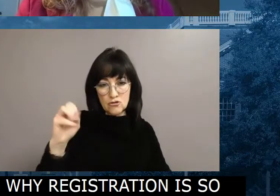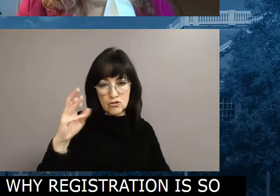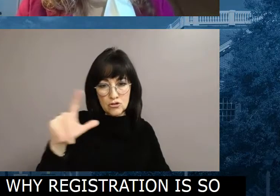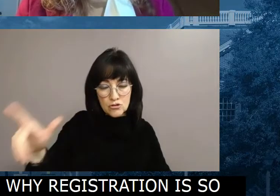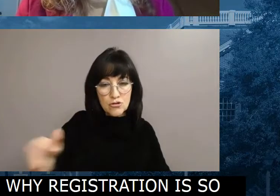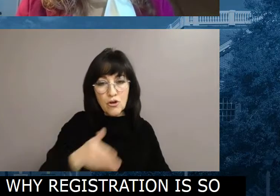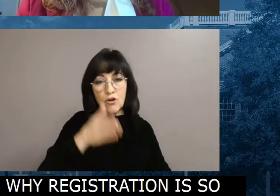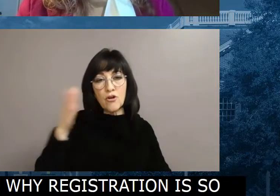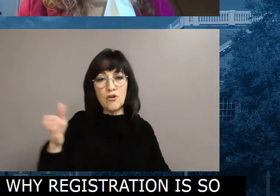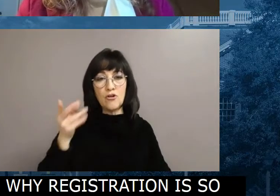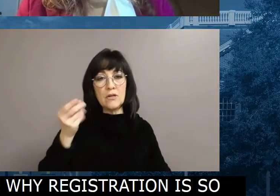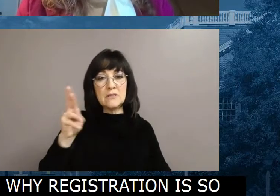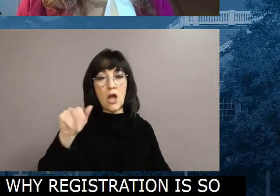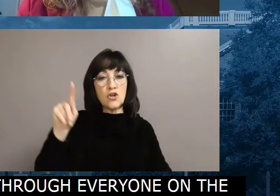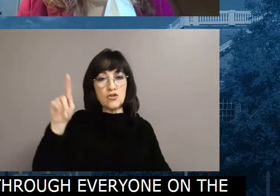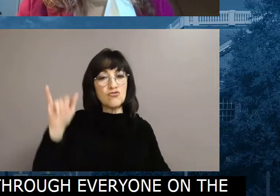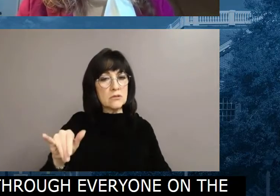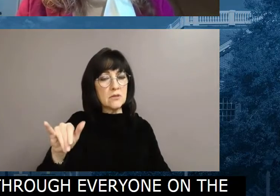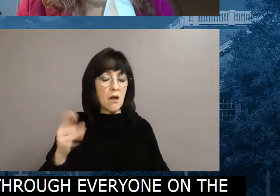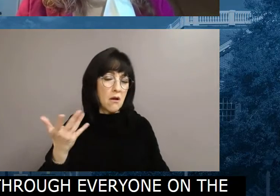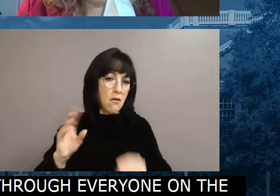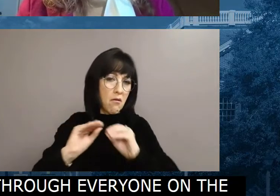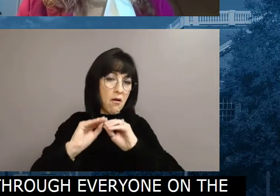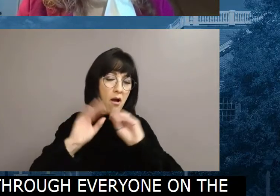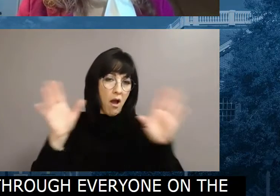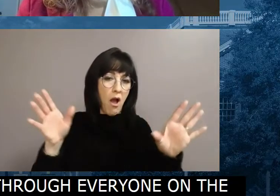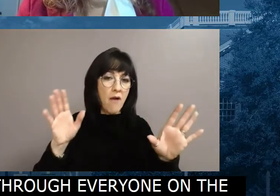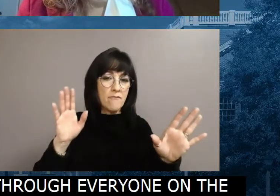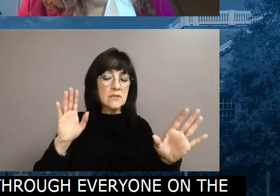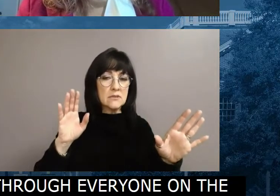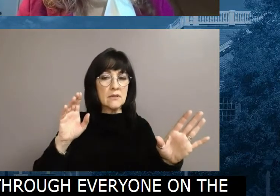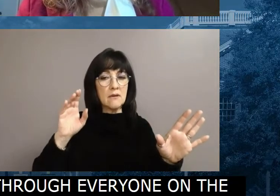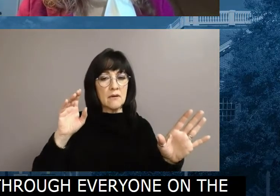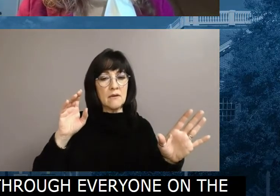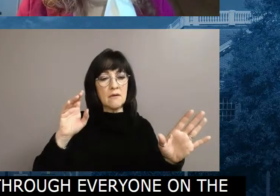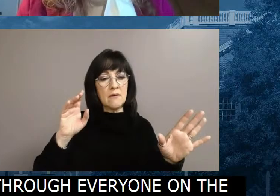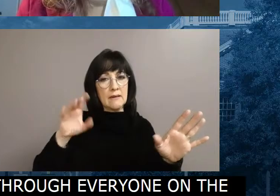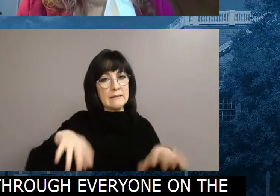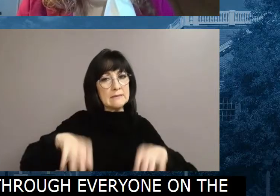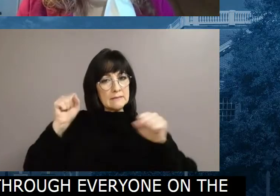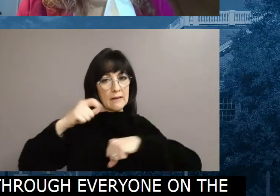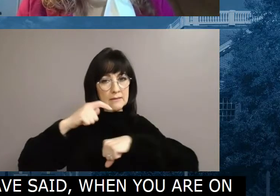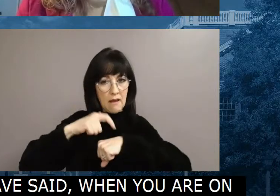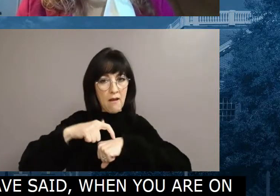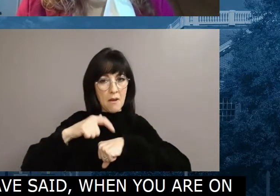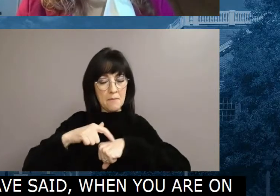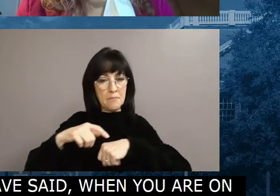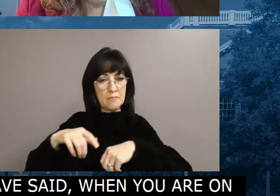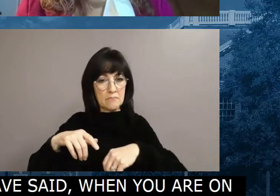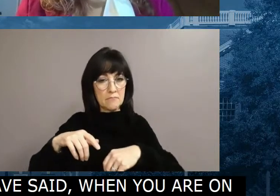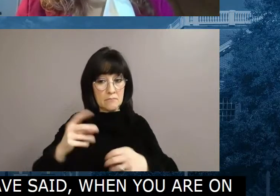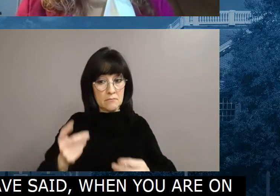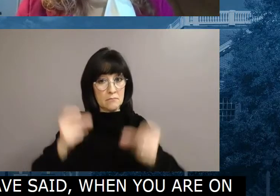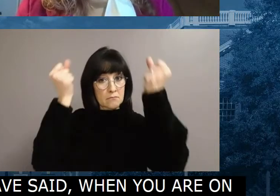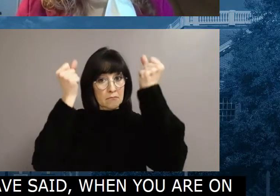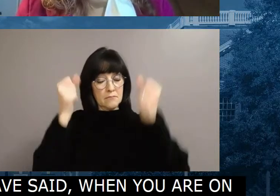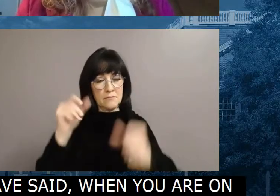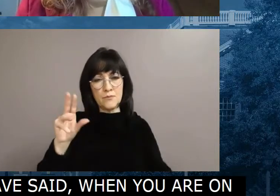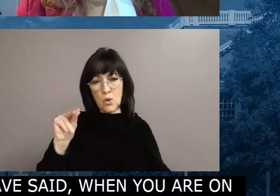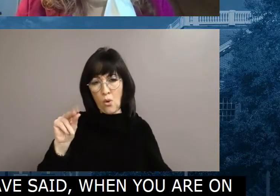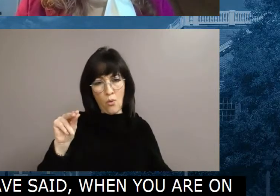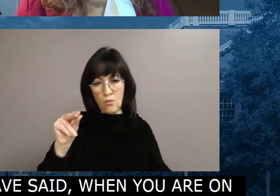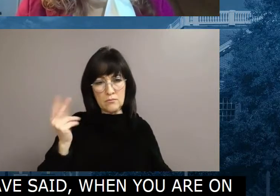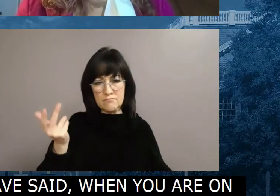list, it's taken us longer to fill up a clinic from those lists, but we're not going to be able to meet the